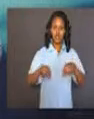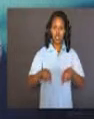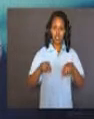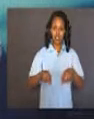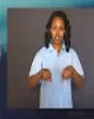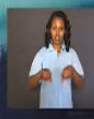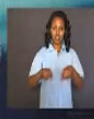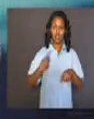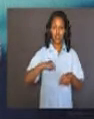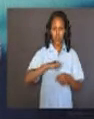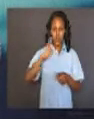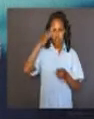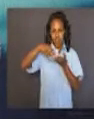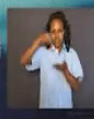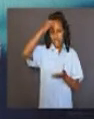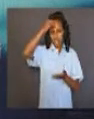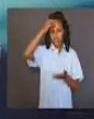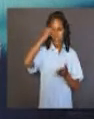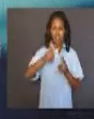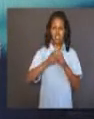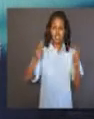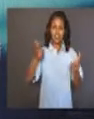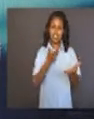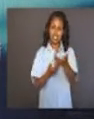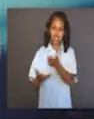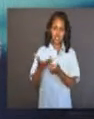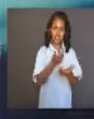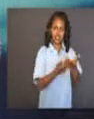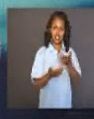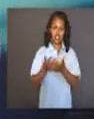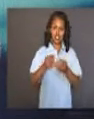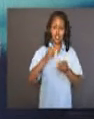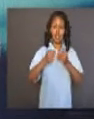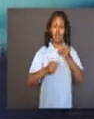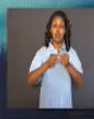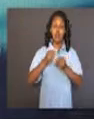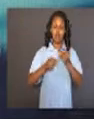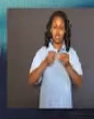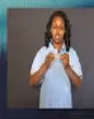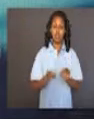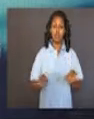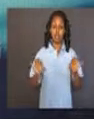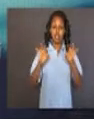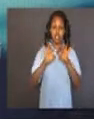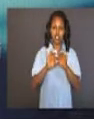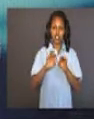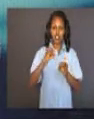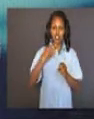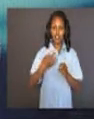Today, we will learn a great deal about the importance